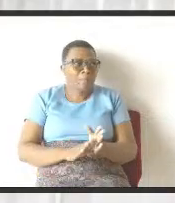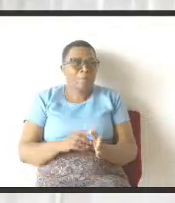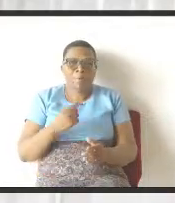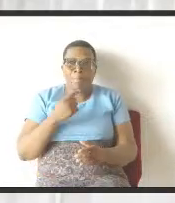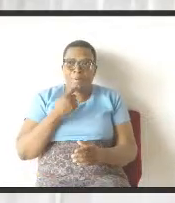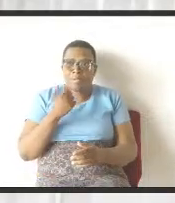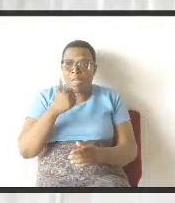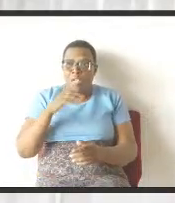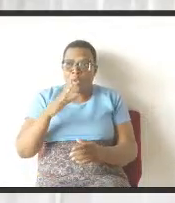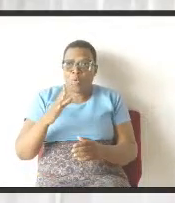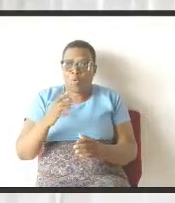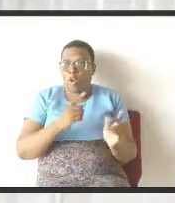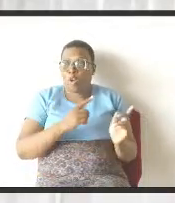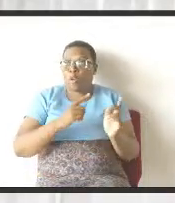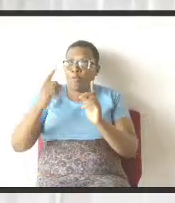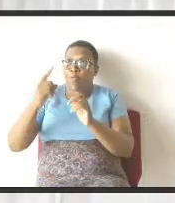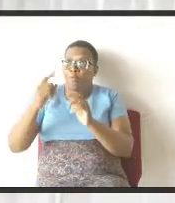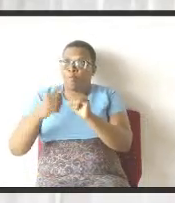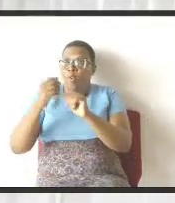has to do what?